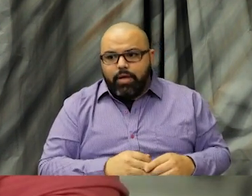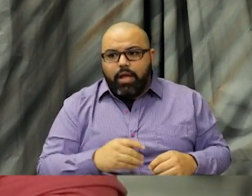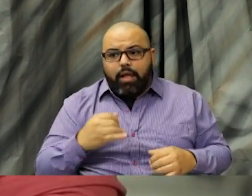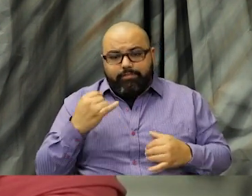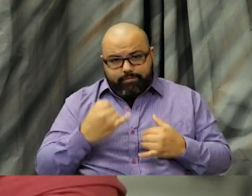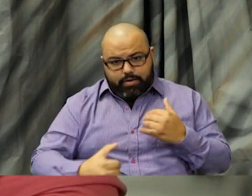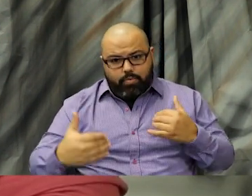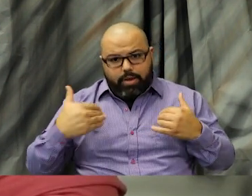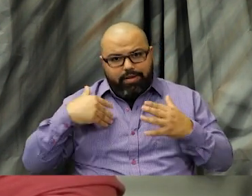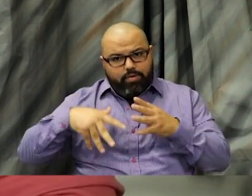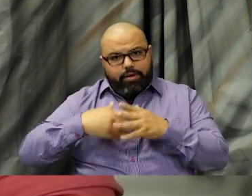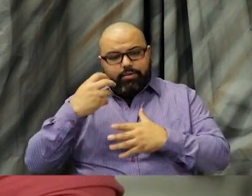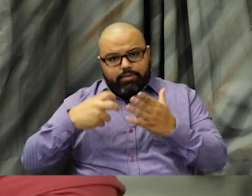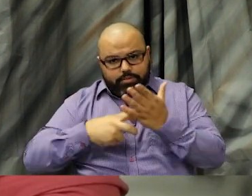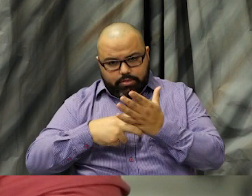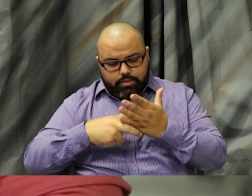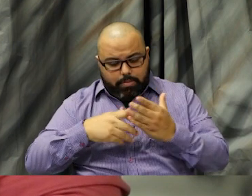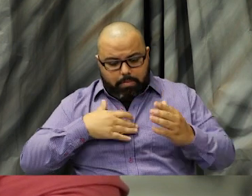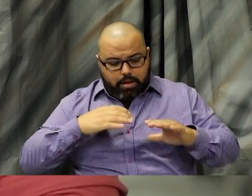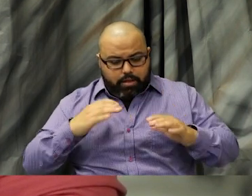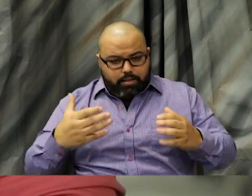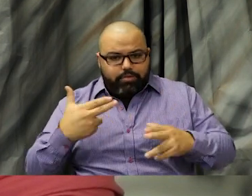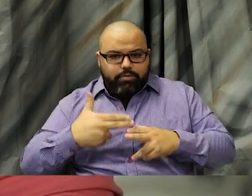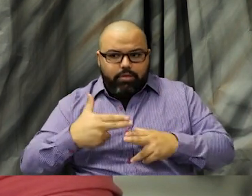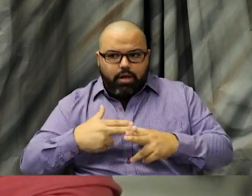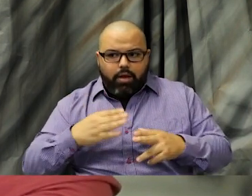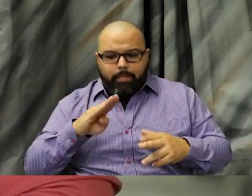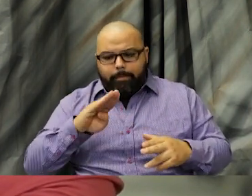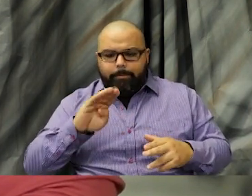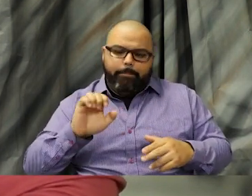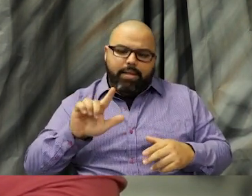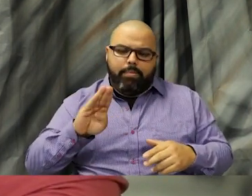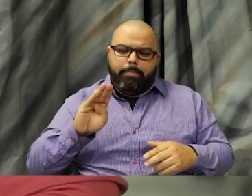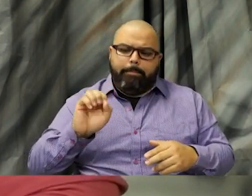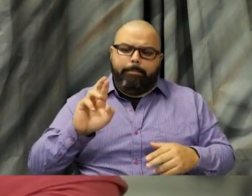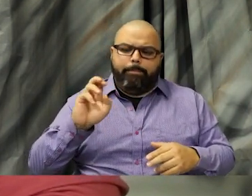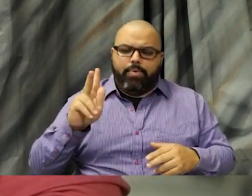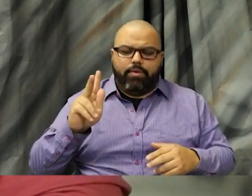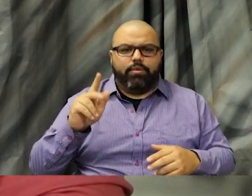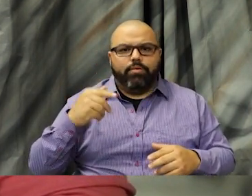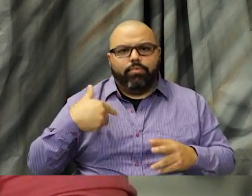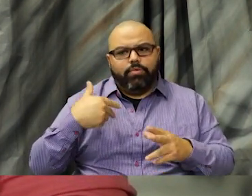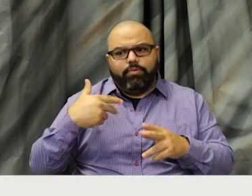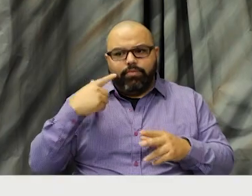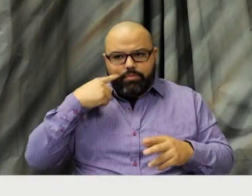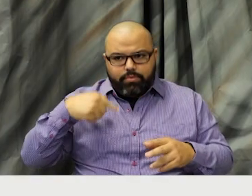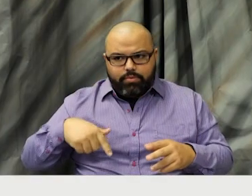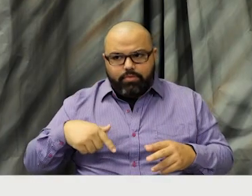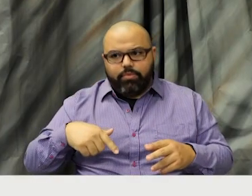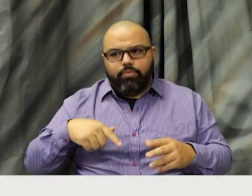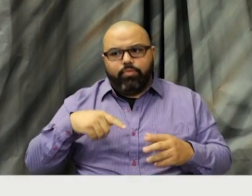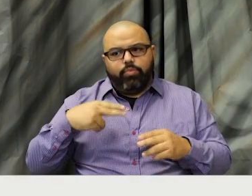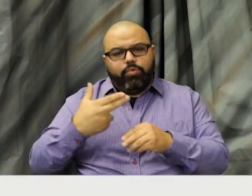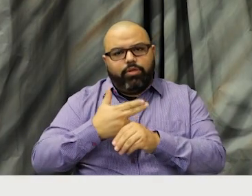And finally, we have our exit ticket. In my class, that is called our Bell Bark. For this, we use the